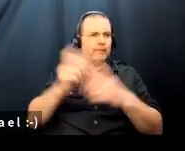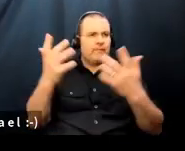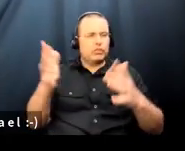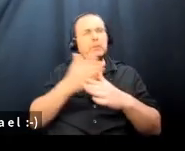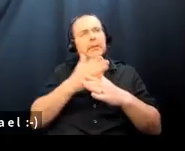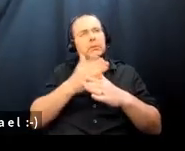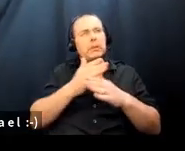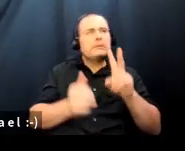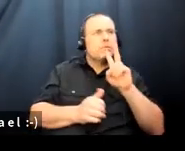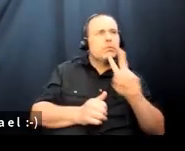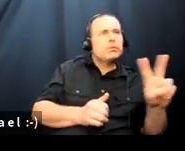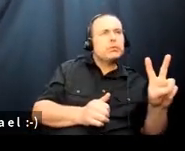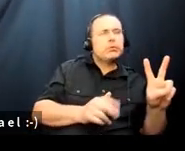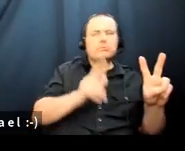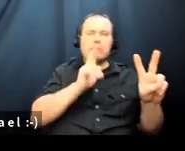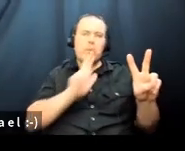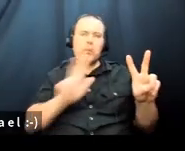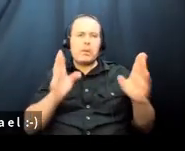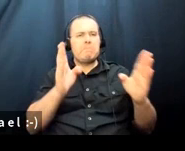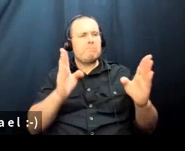of 2 and 3 years old.